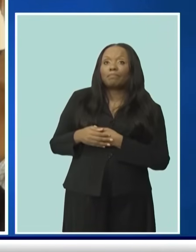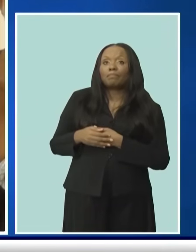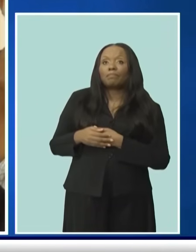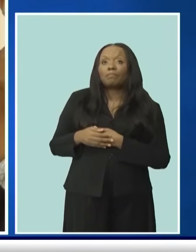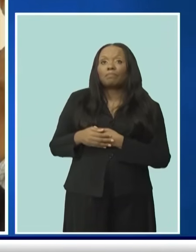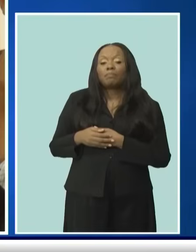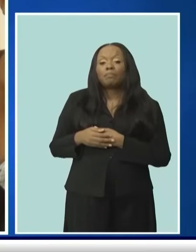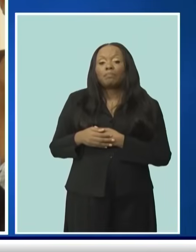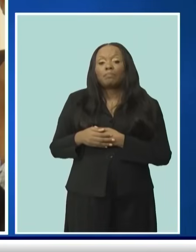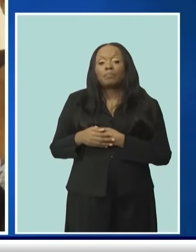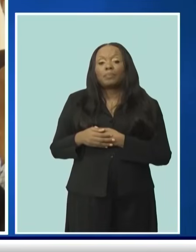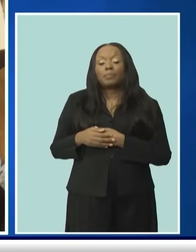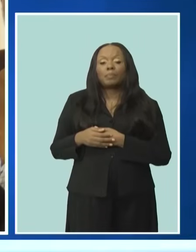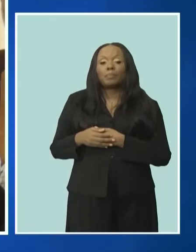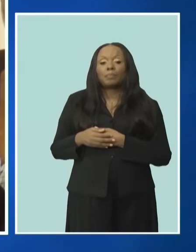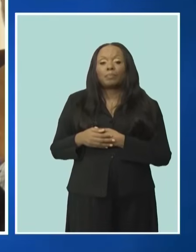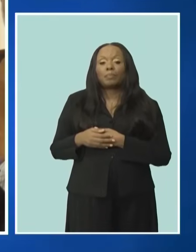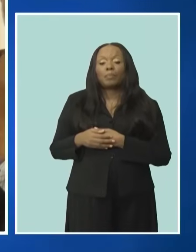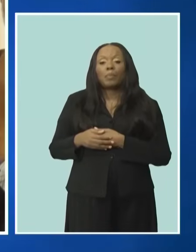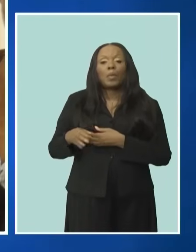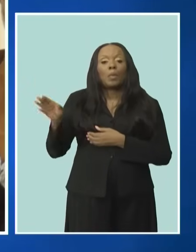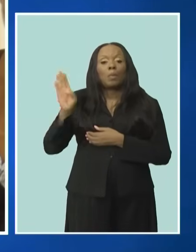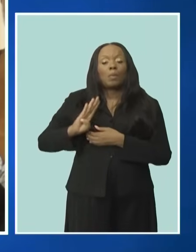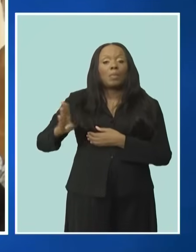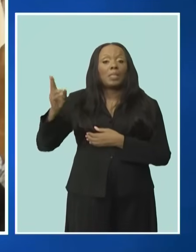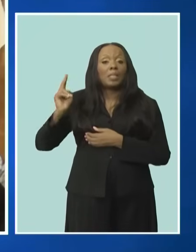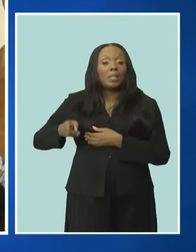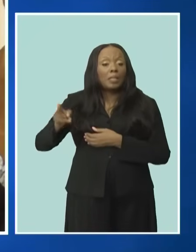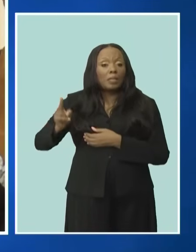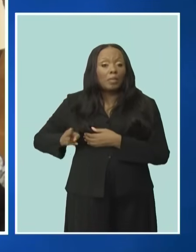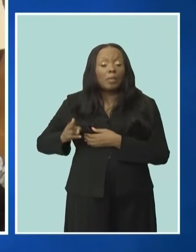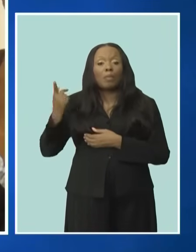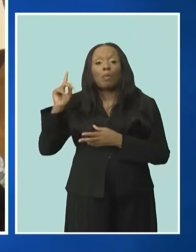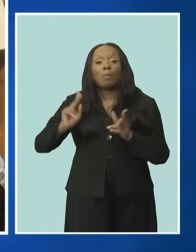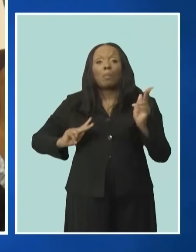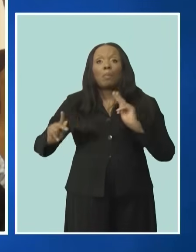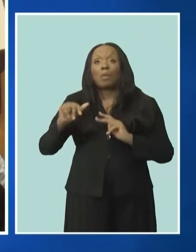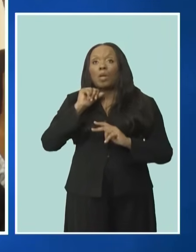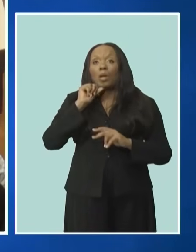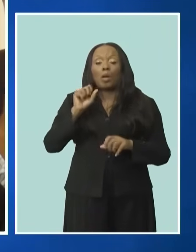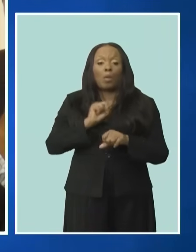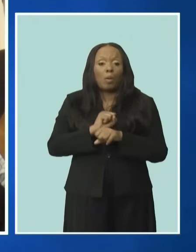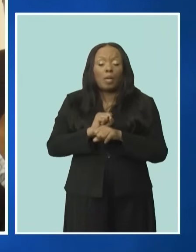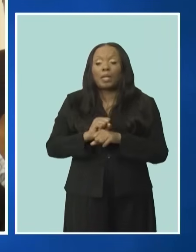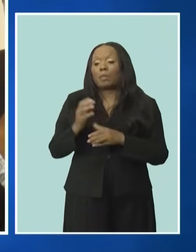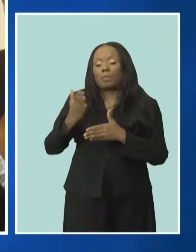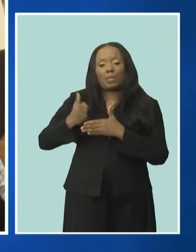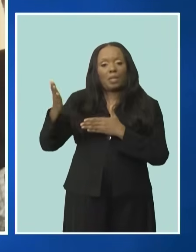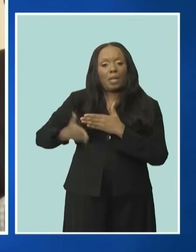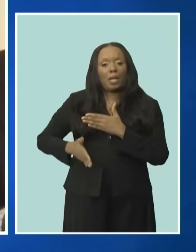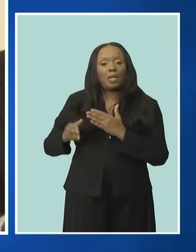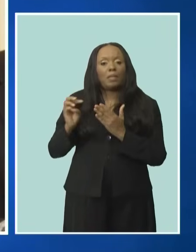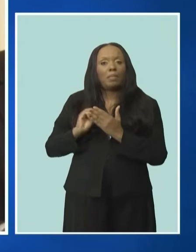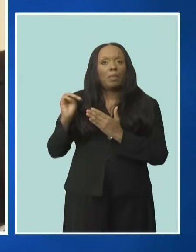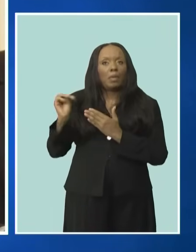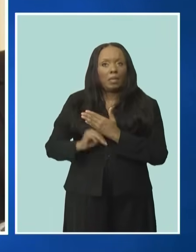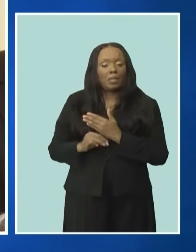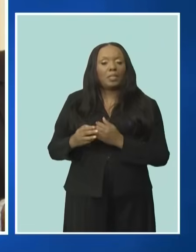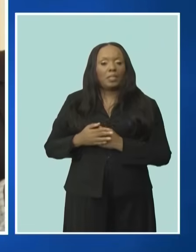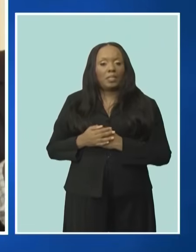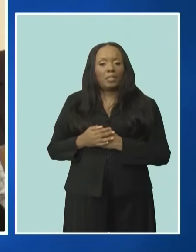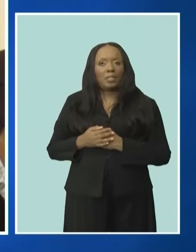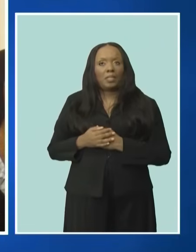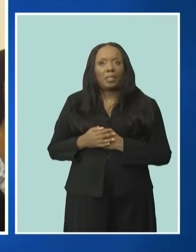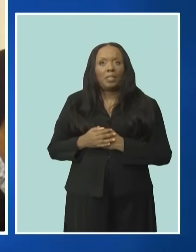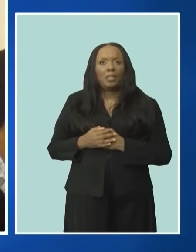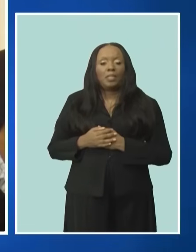lowest ever unemployment rate in the history of Barbados was at the end of March of this year, when our unemployment